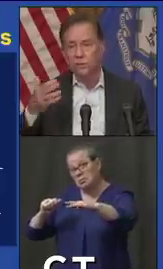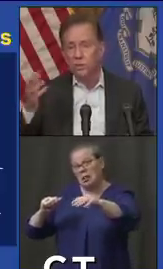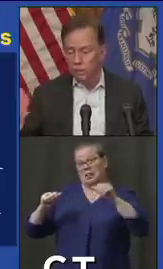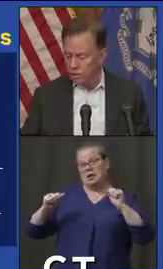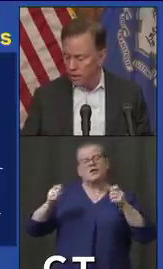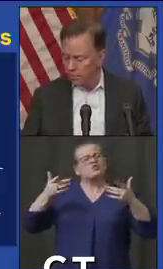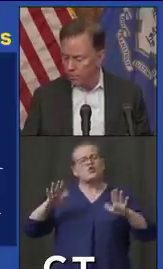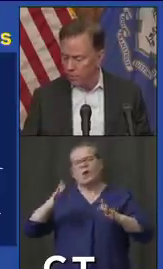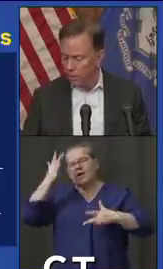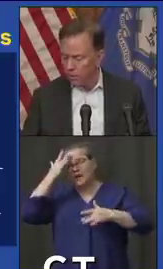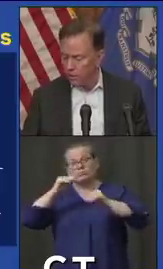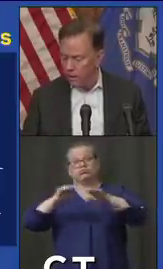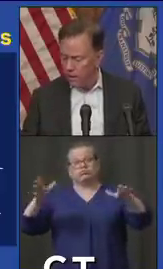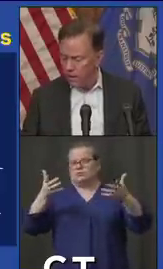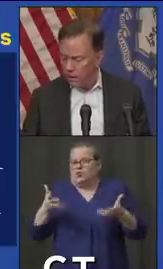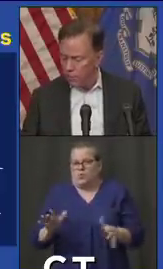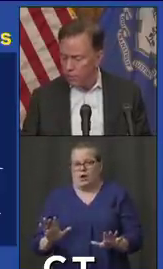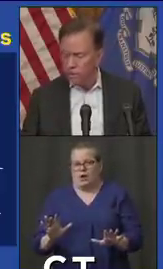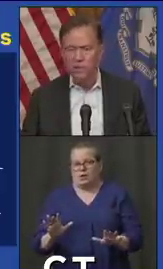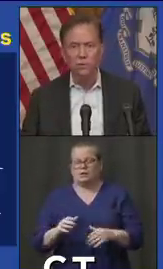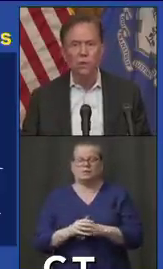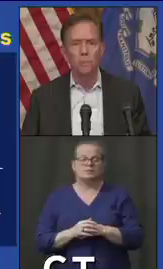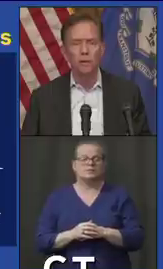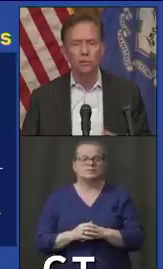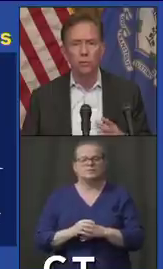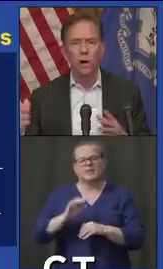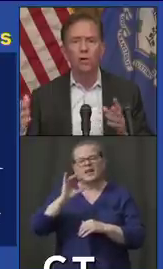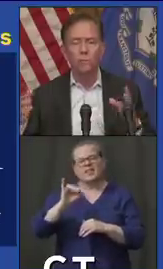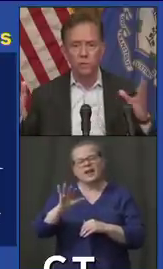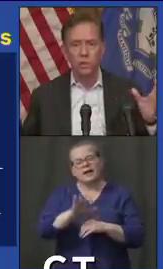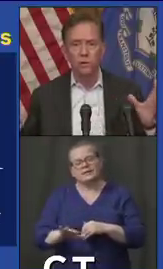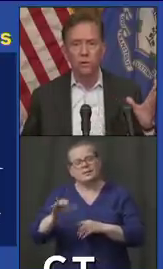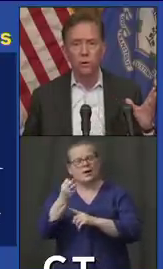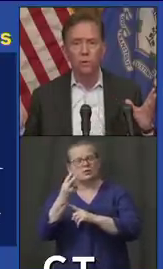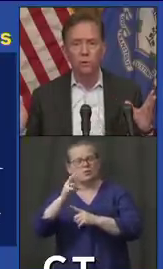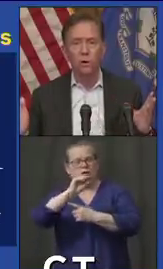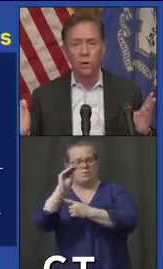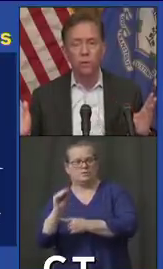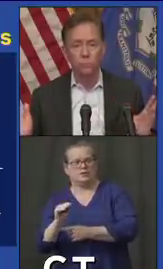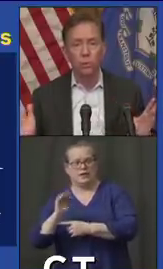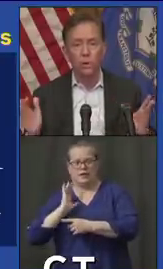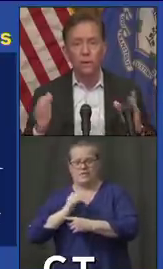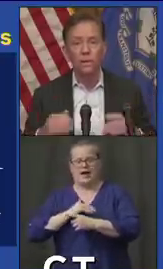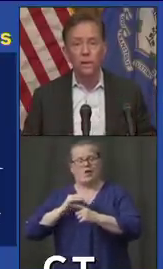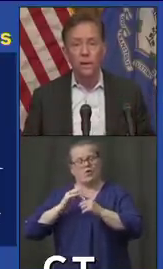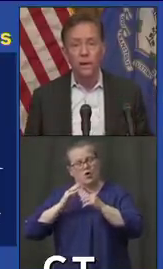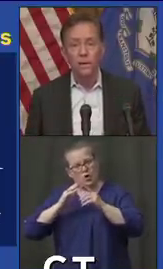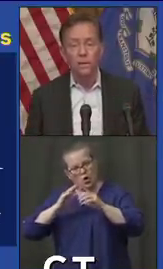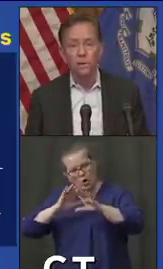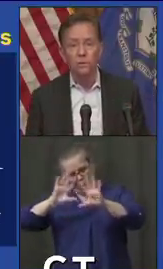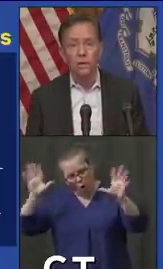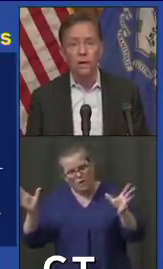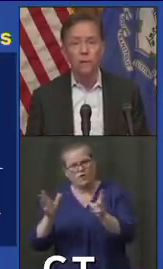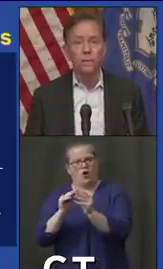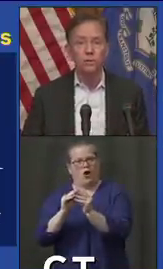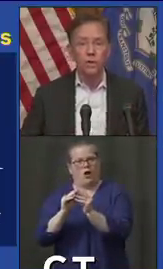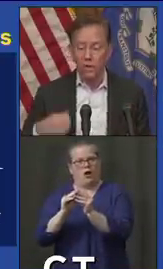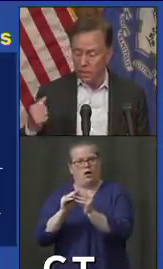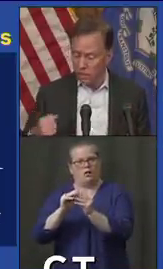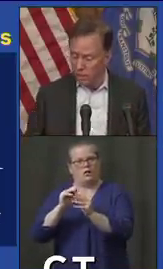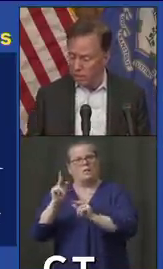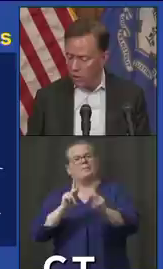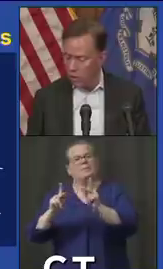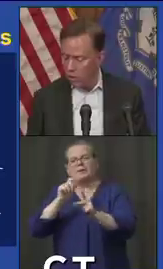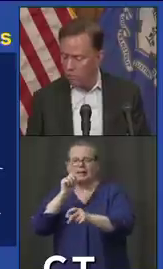finance, insurance, capital of America, that represents only about 12% of our overall unemployed. And those economies are going